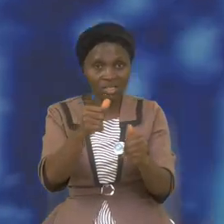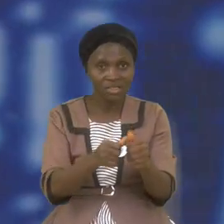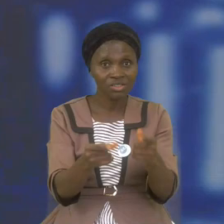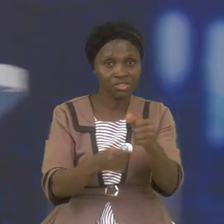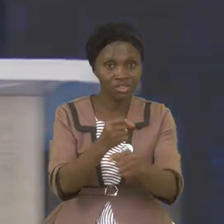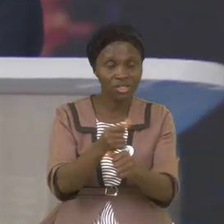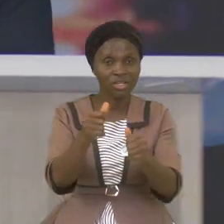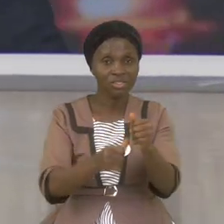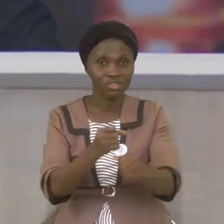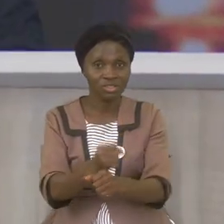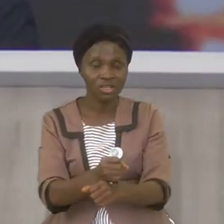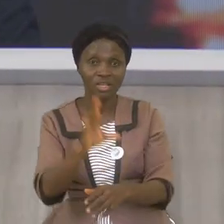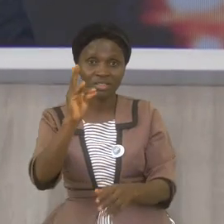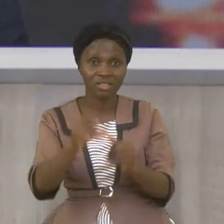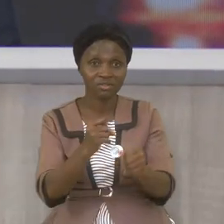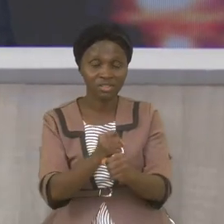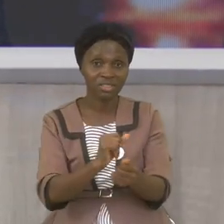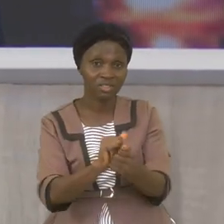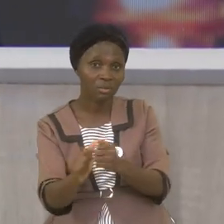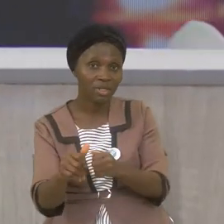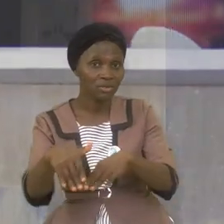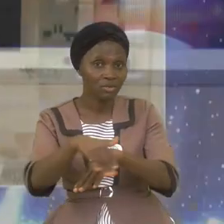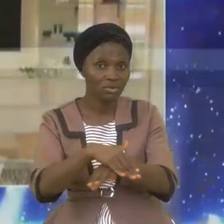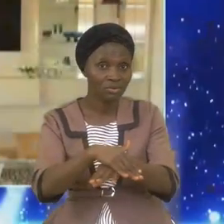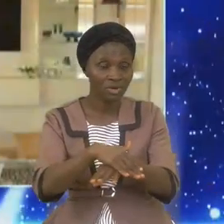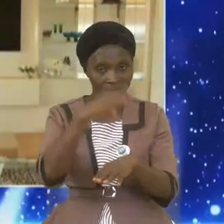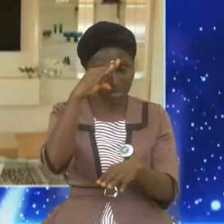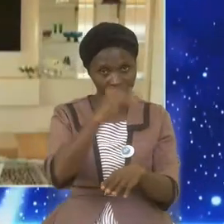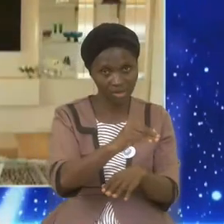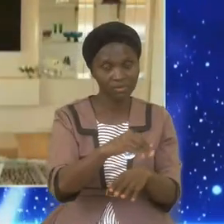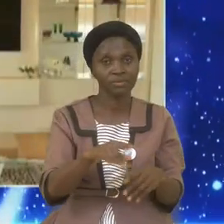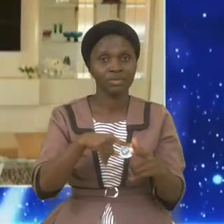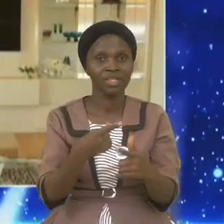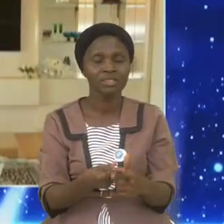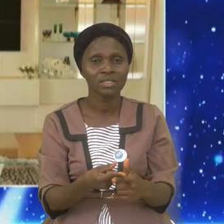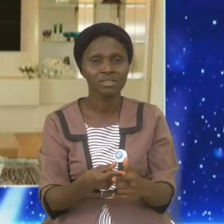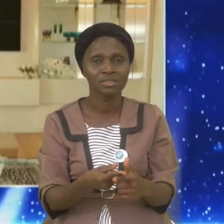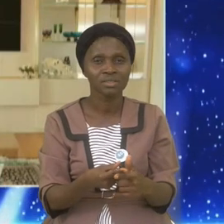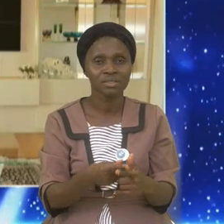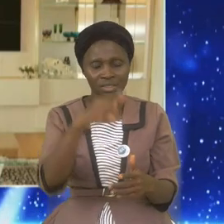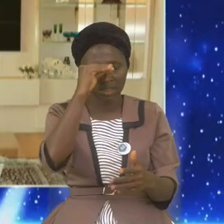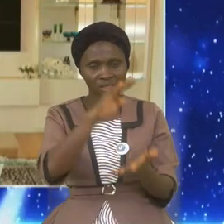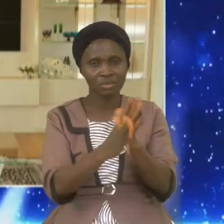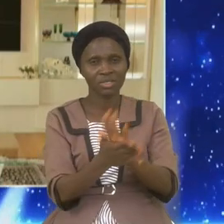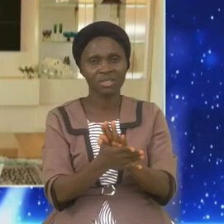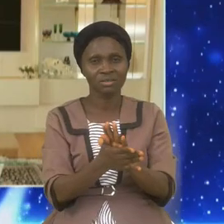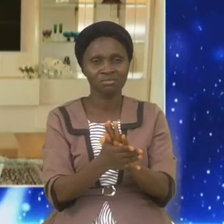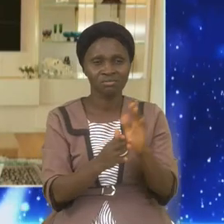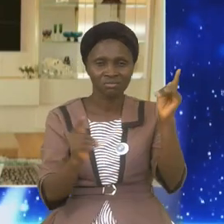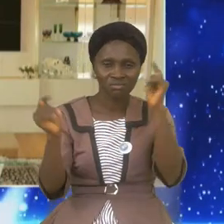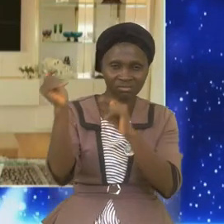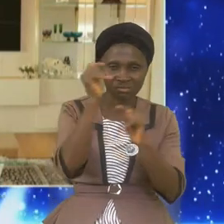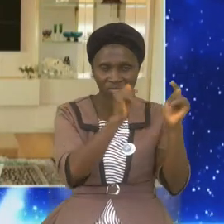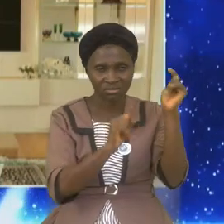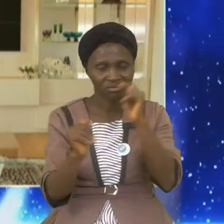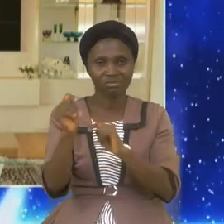each year, 7 years pass over him. And then he was troubled. What kind of sentence is this? And what